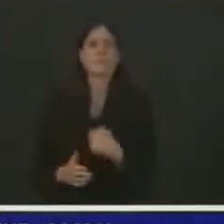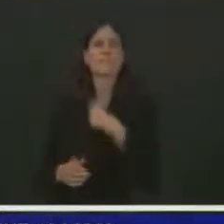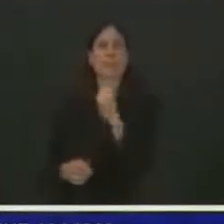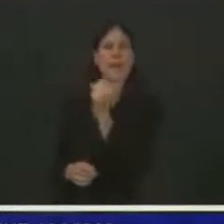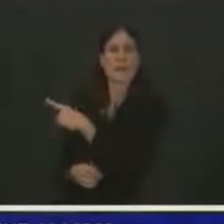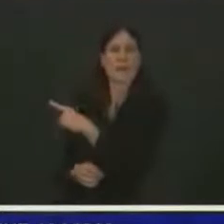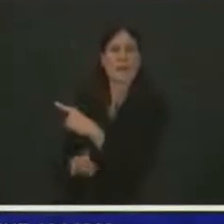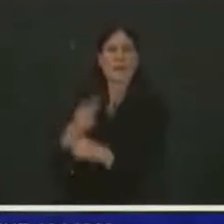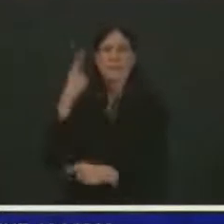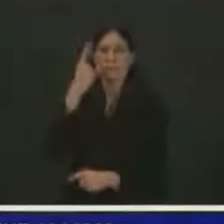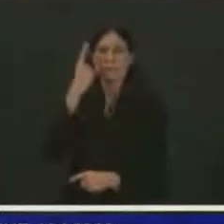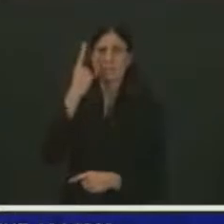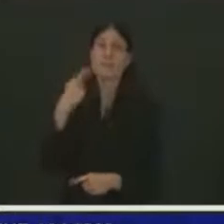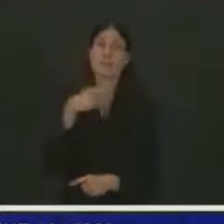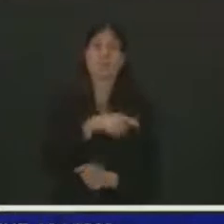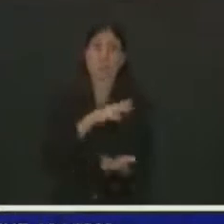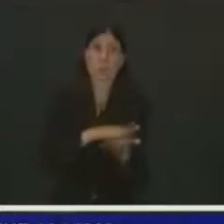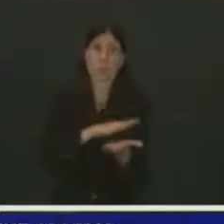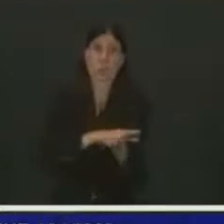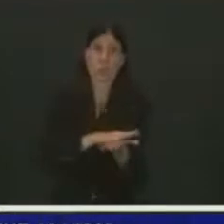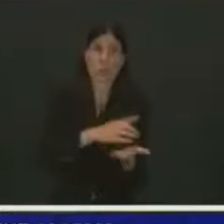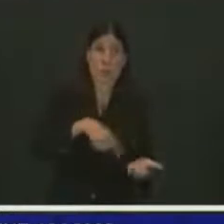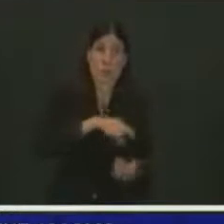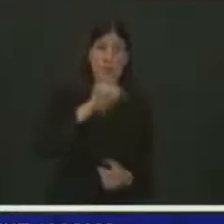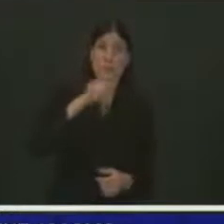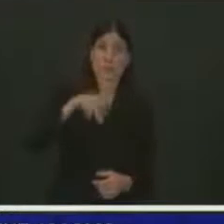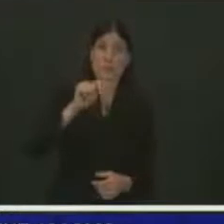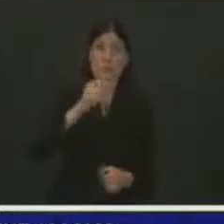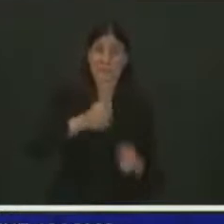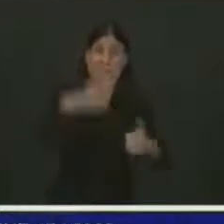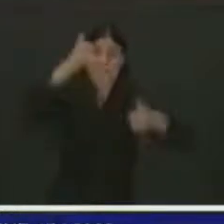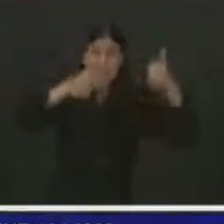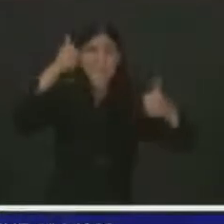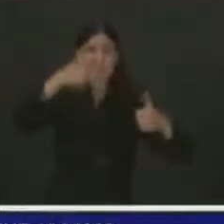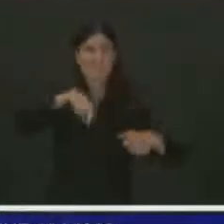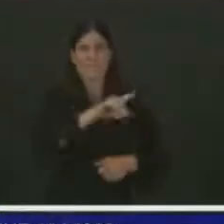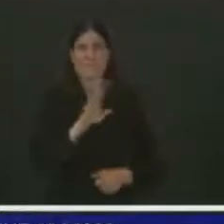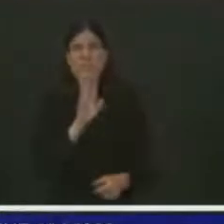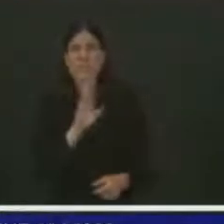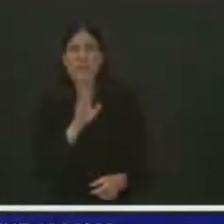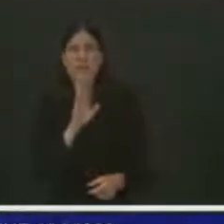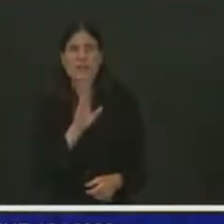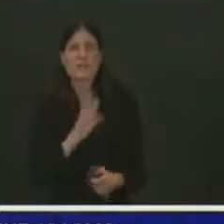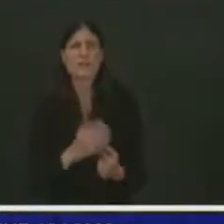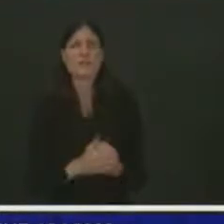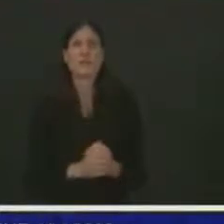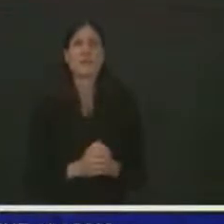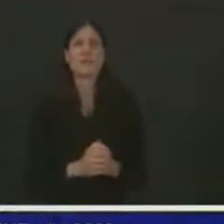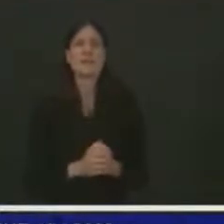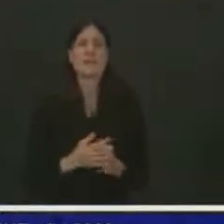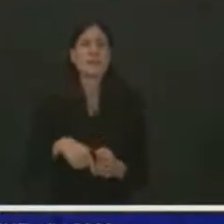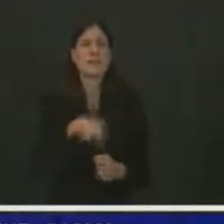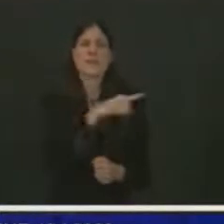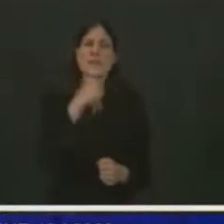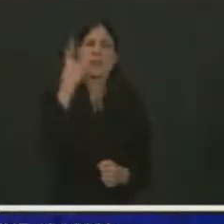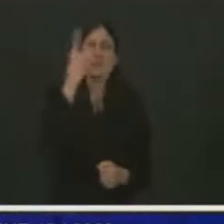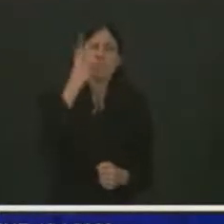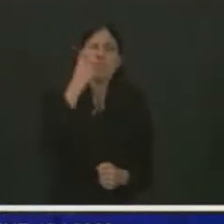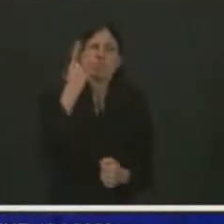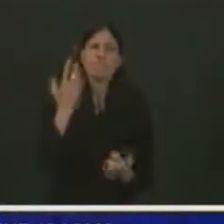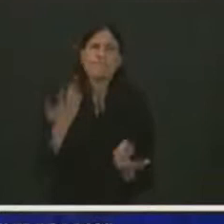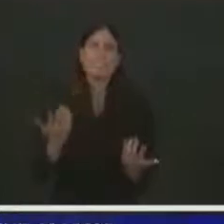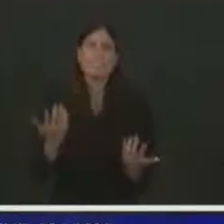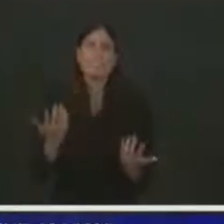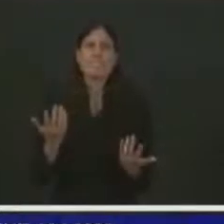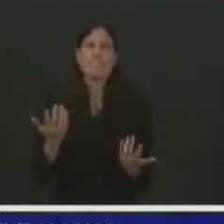some frustration that they were kind of caught off guard, maybe not in the loop, and some reservations about how practical some of these things can be done, even